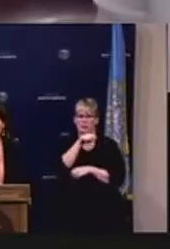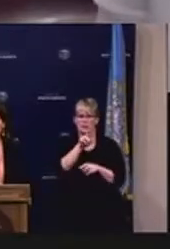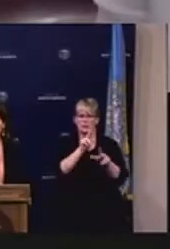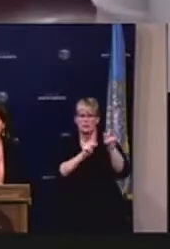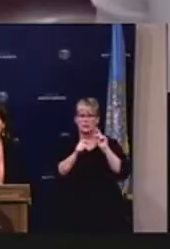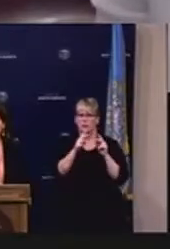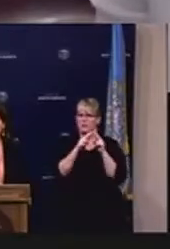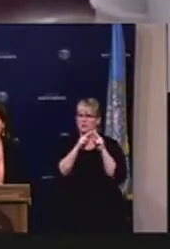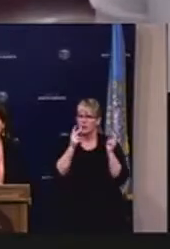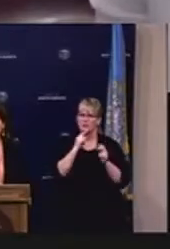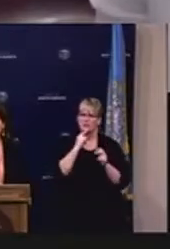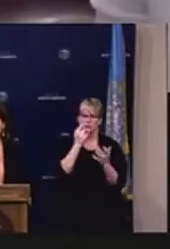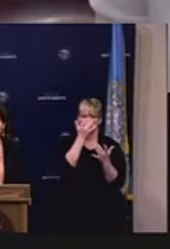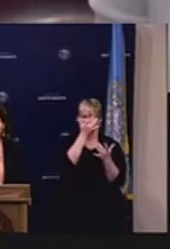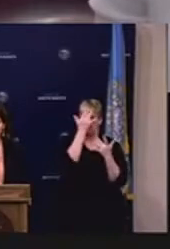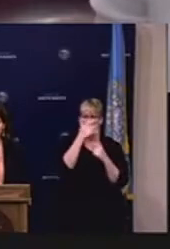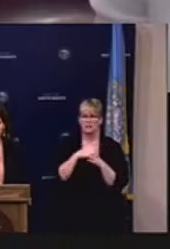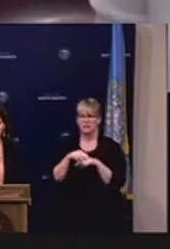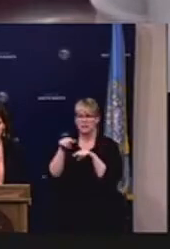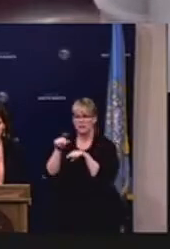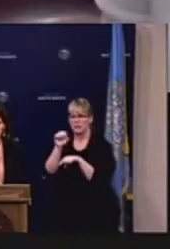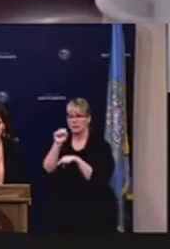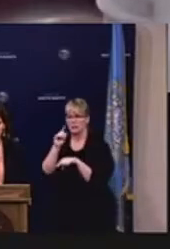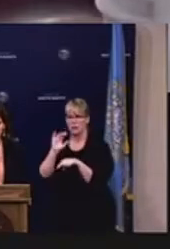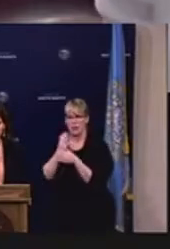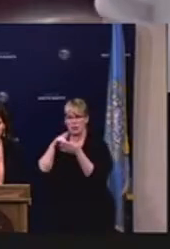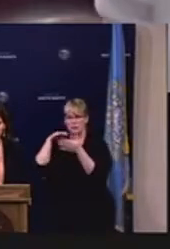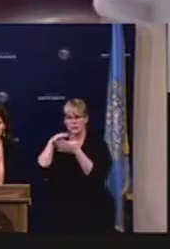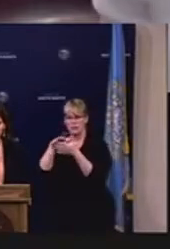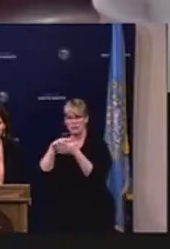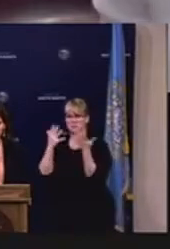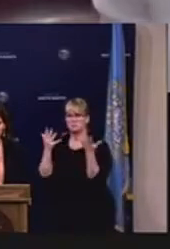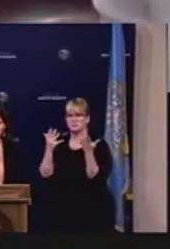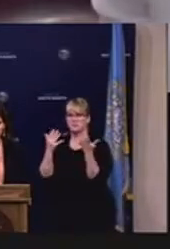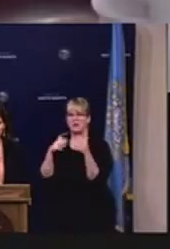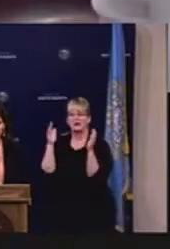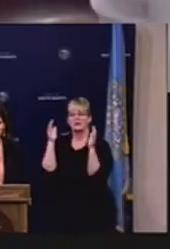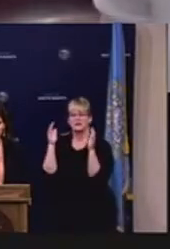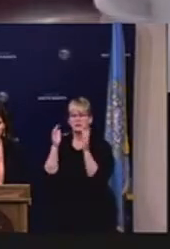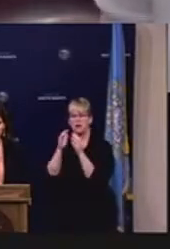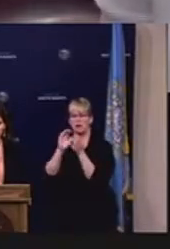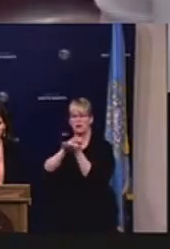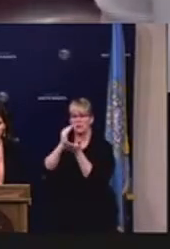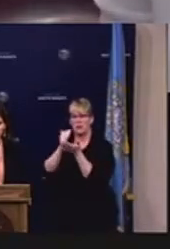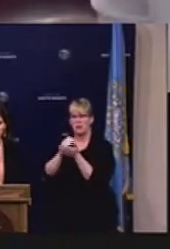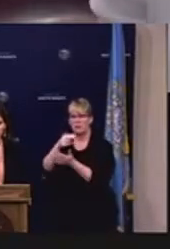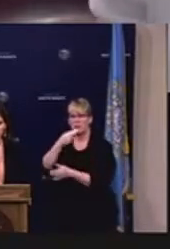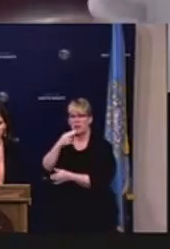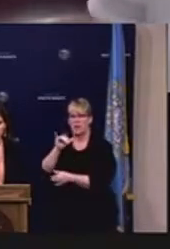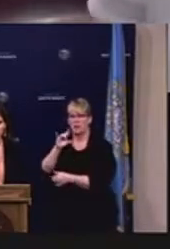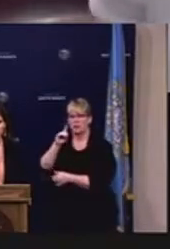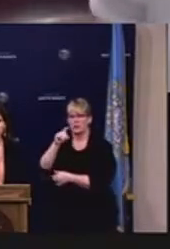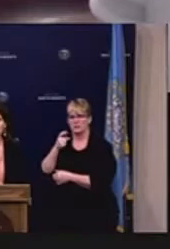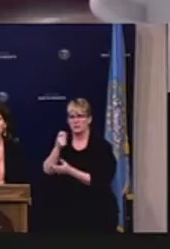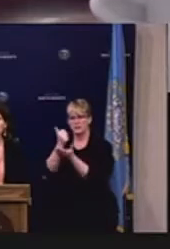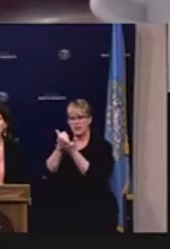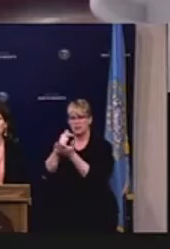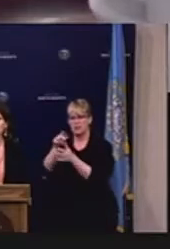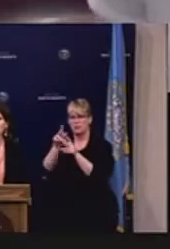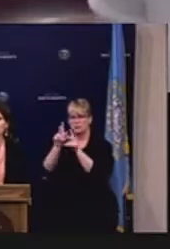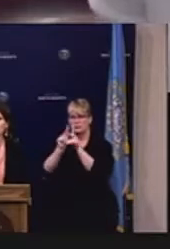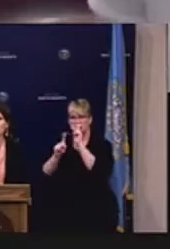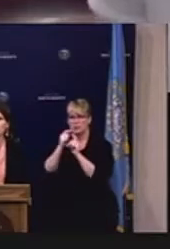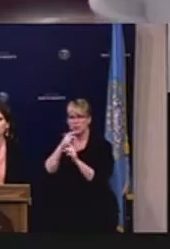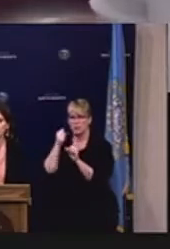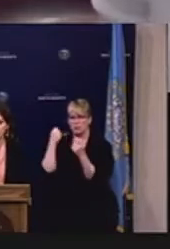ill. What we're doing in our study is looking at a very small dose of hydroxychloroquine in healthy individuals that have been